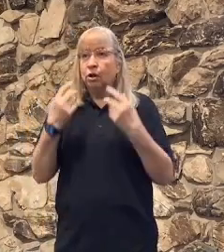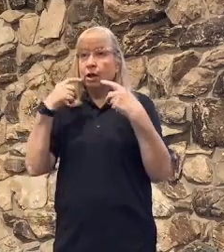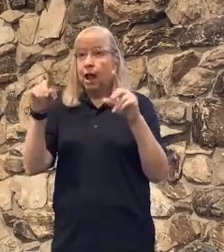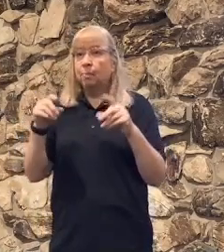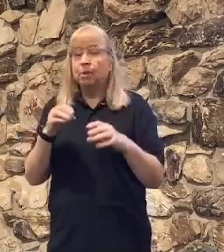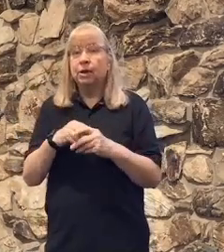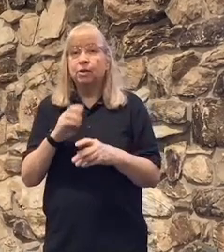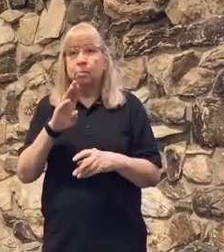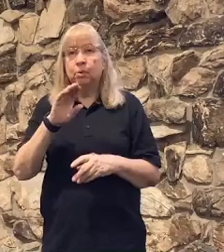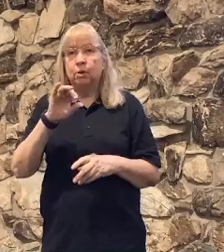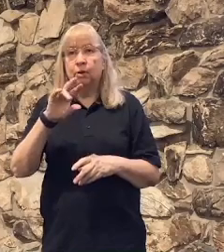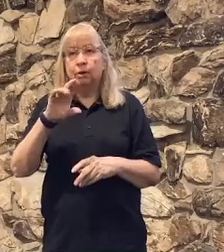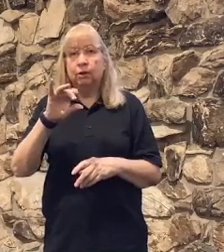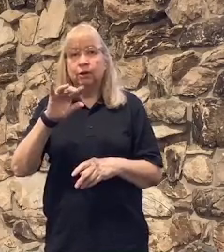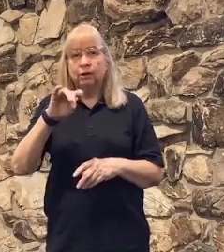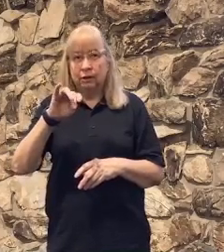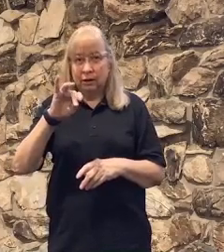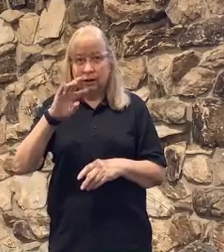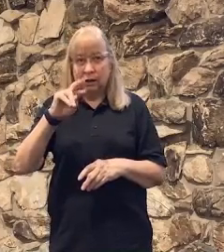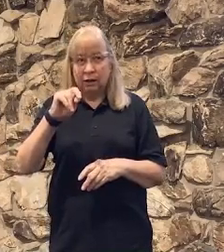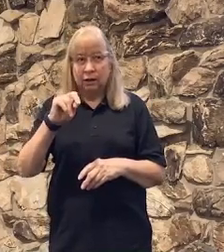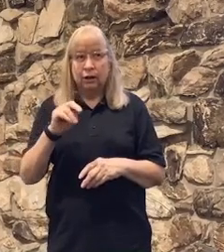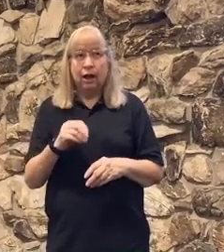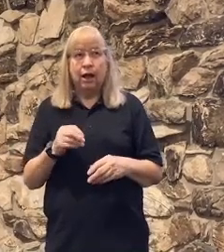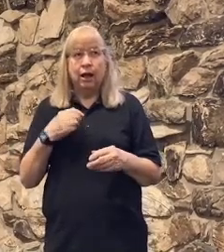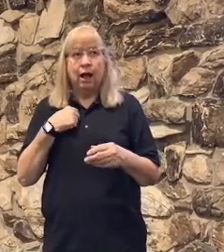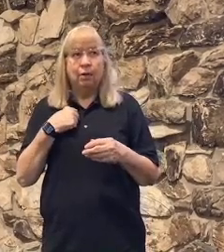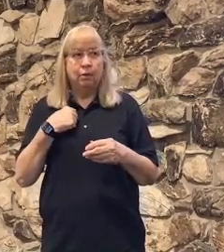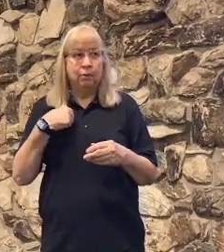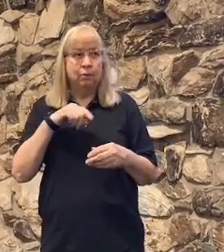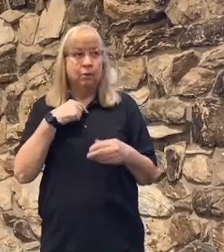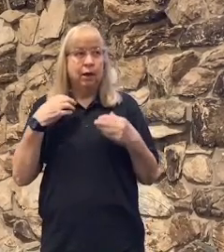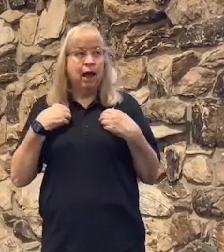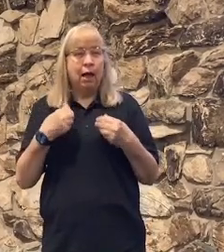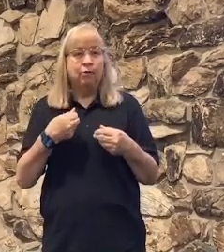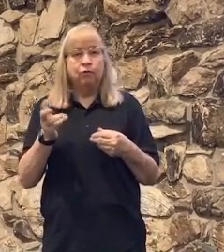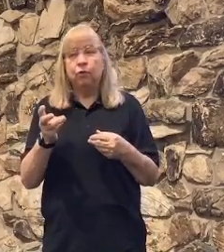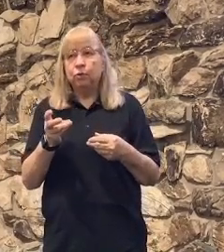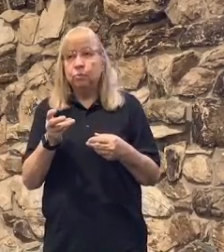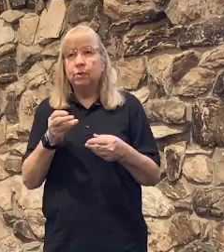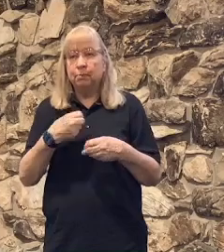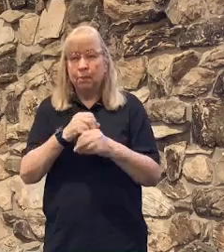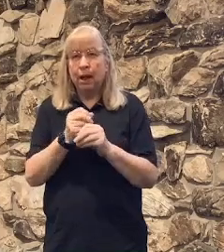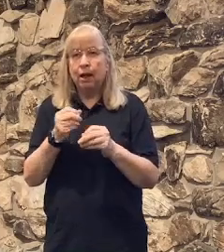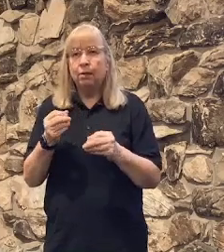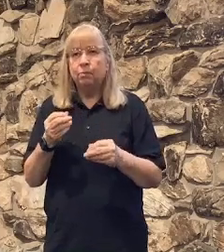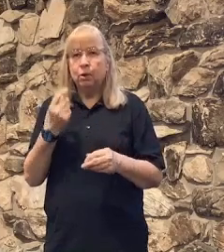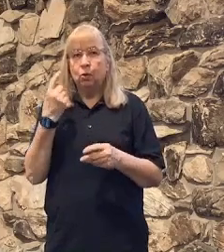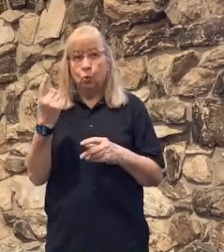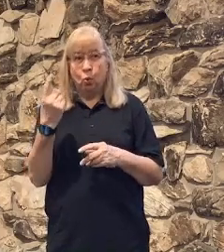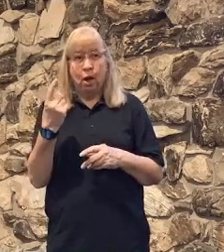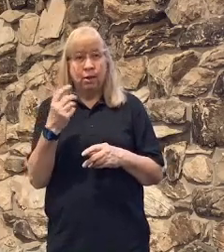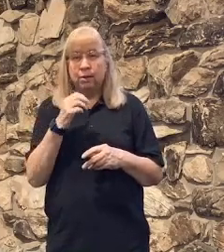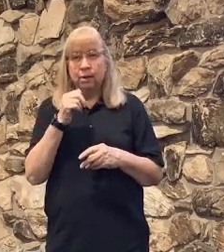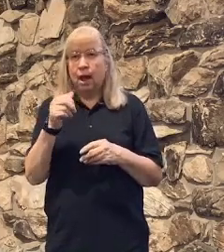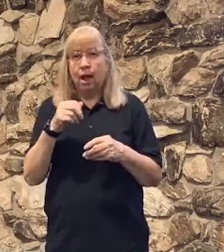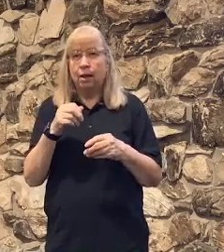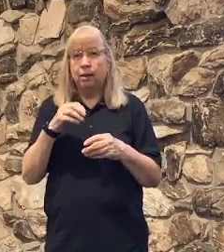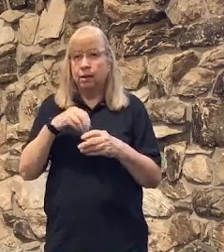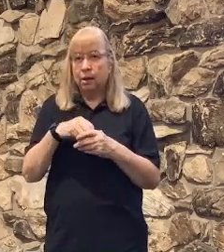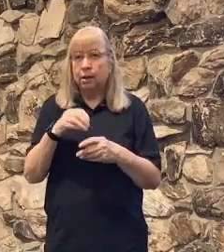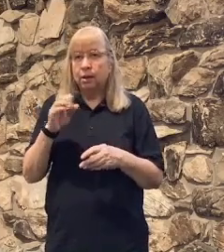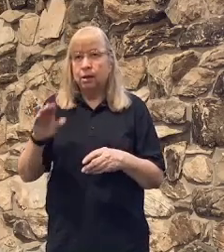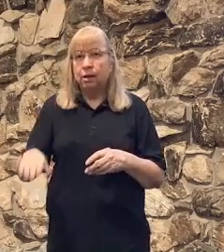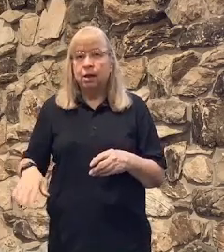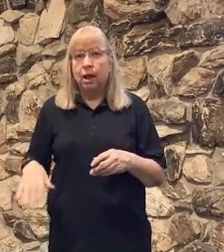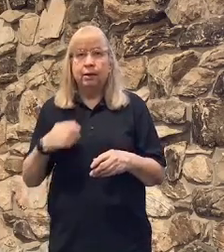your bulletin I know we've got a few announcements that's going to be made. One announcement that's not in your bulletin yet because I don't